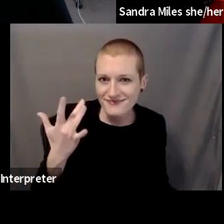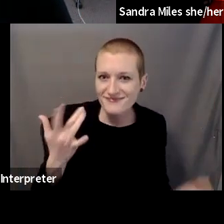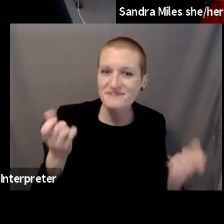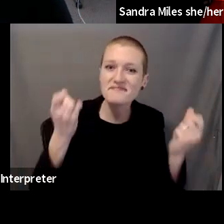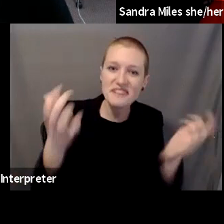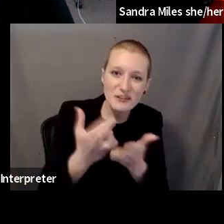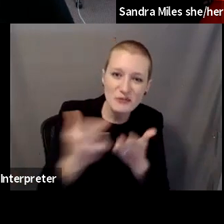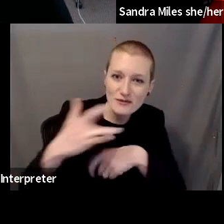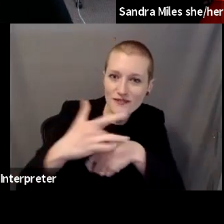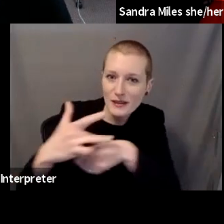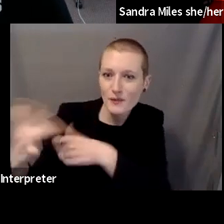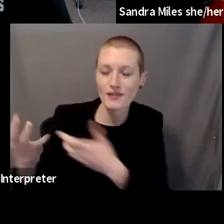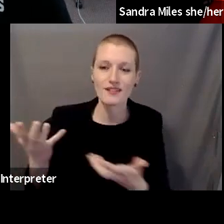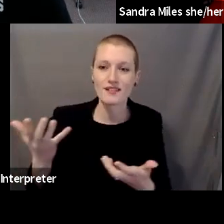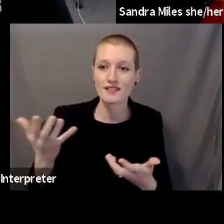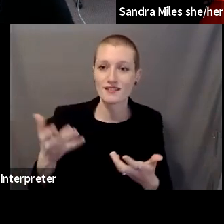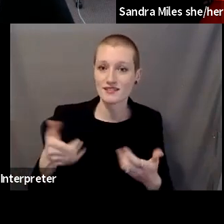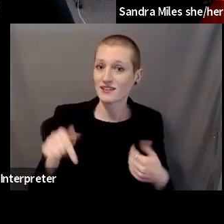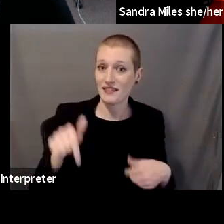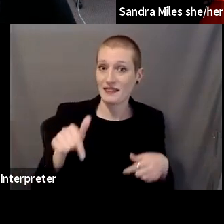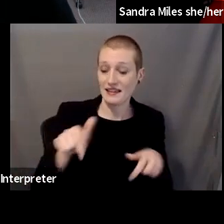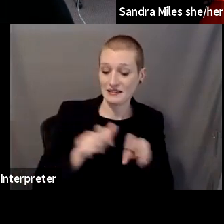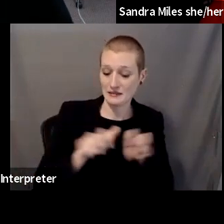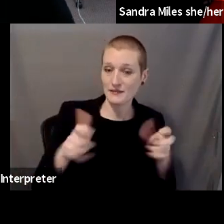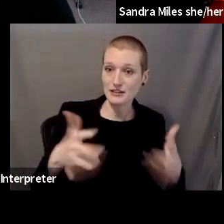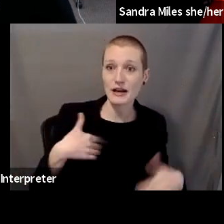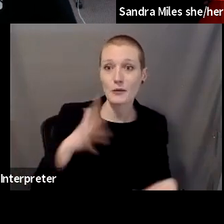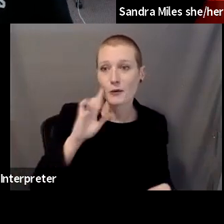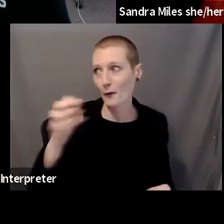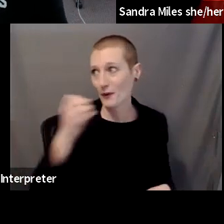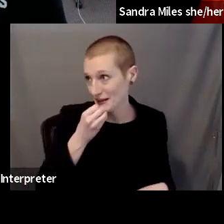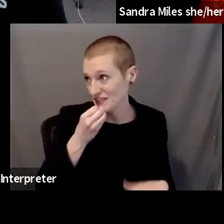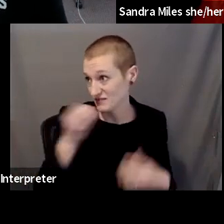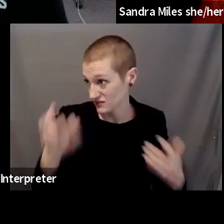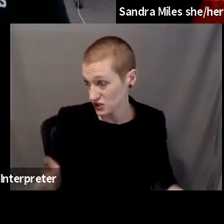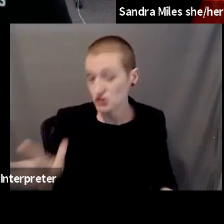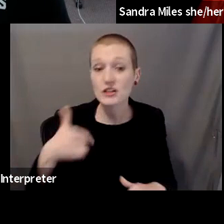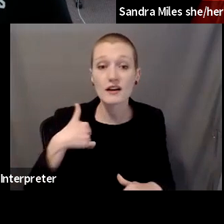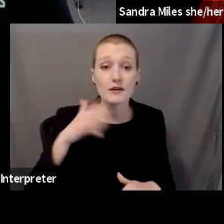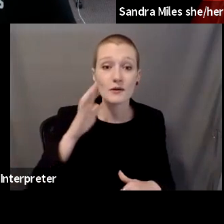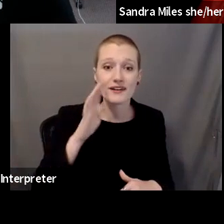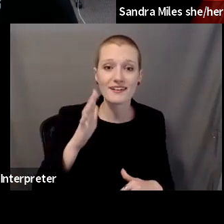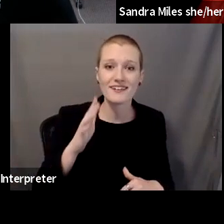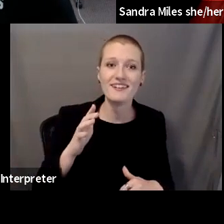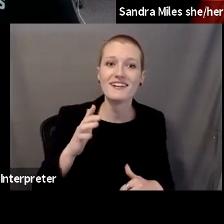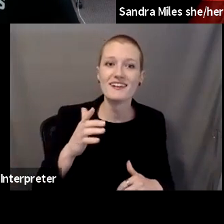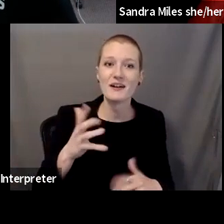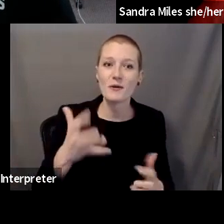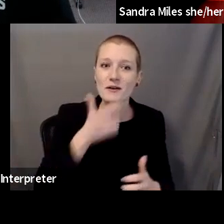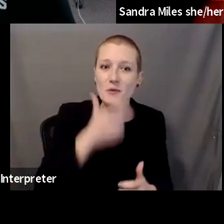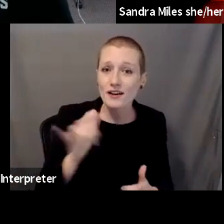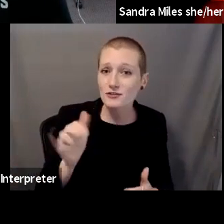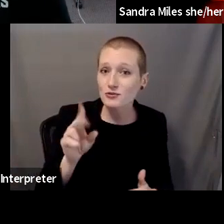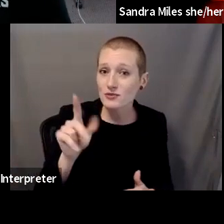have. Like, after this, I'm probably gonna go eat, but after that, I definitely wanna watch like Judas and the